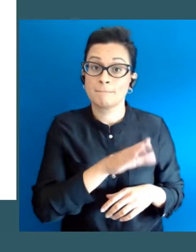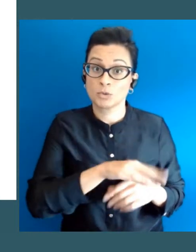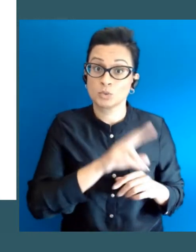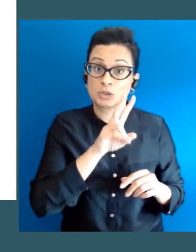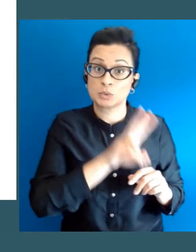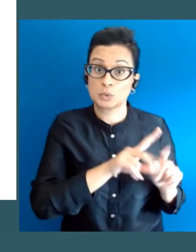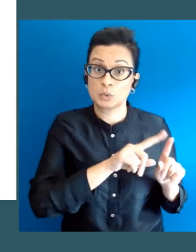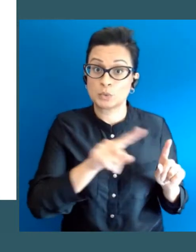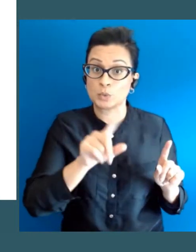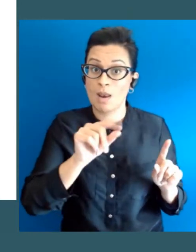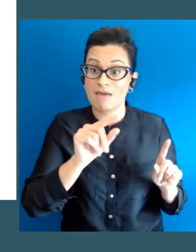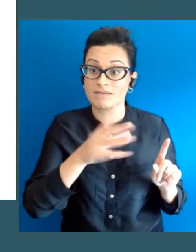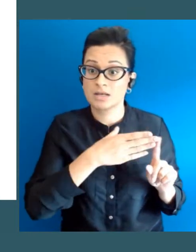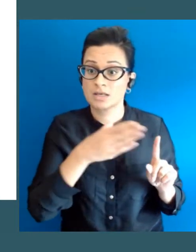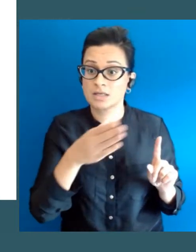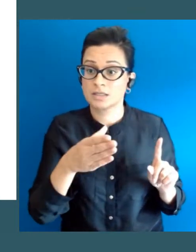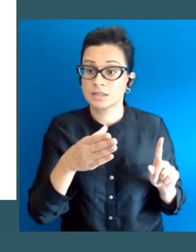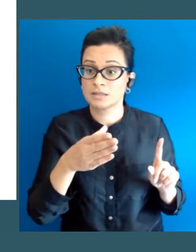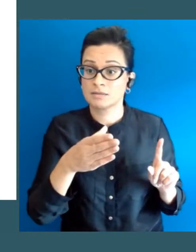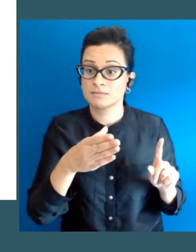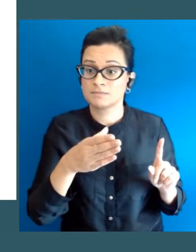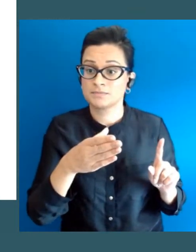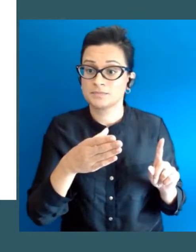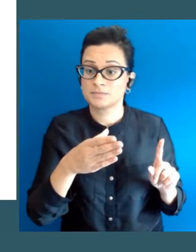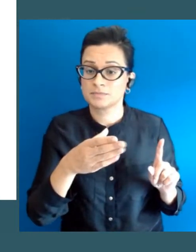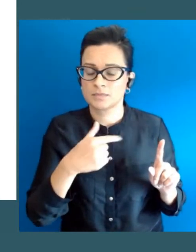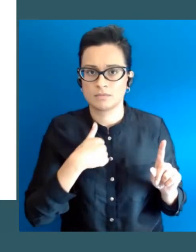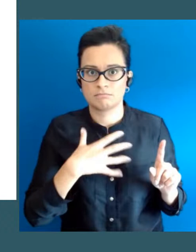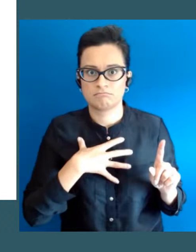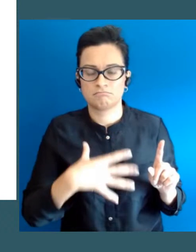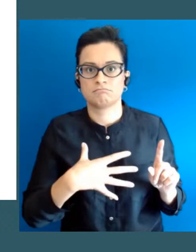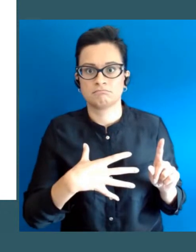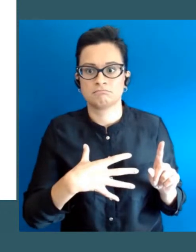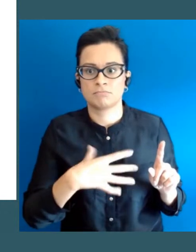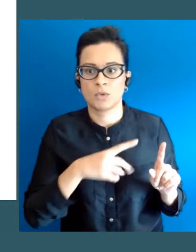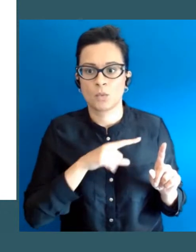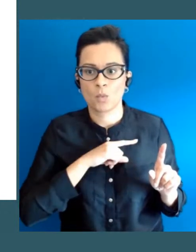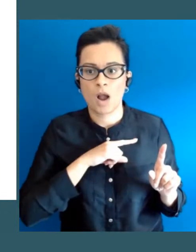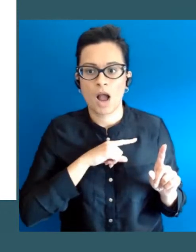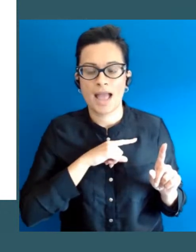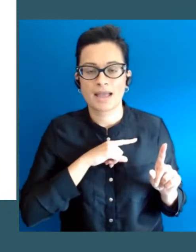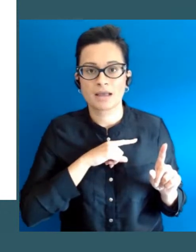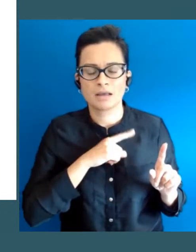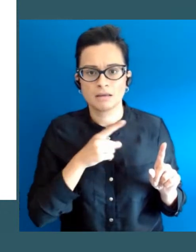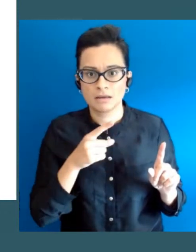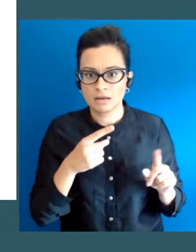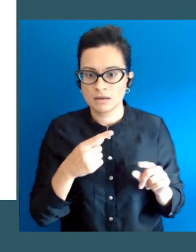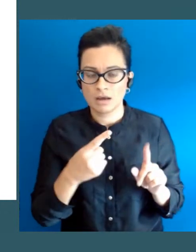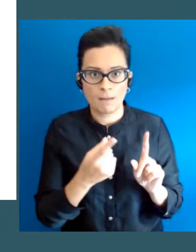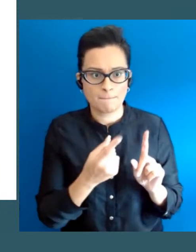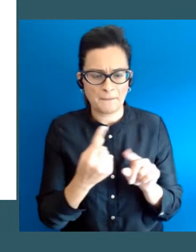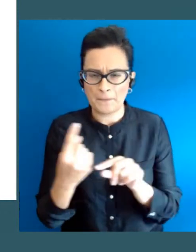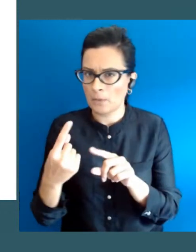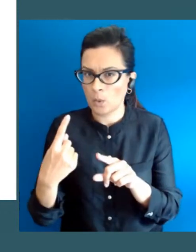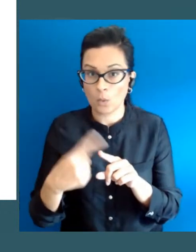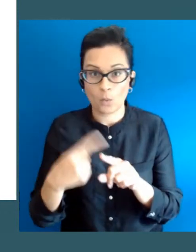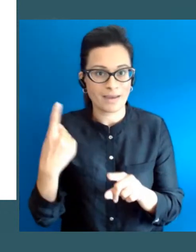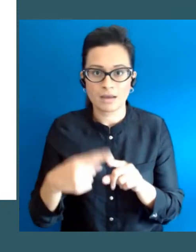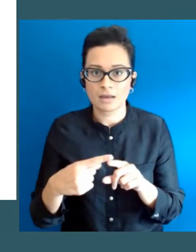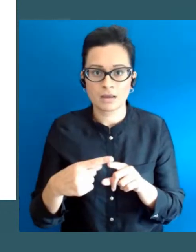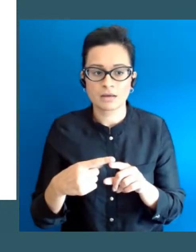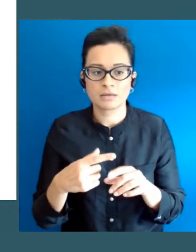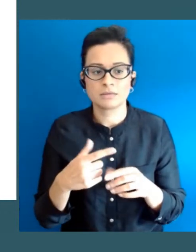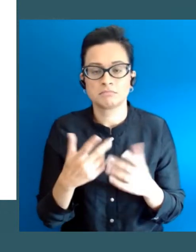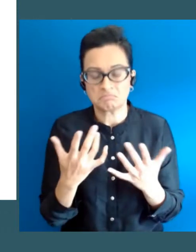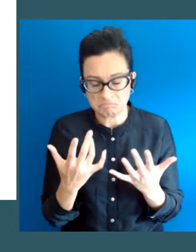and we were very surprised by how quick responses came in. And so